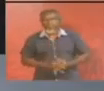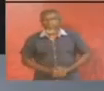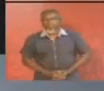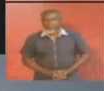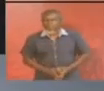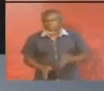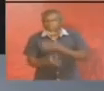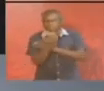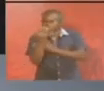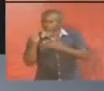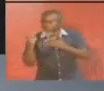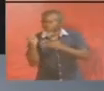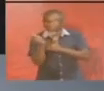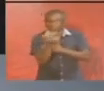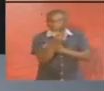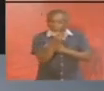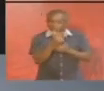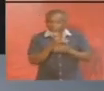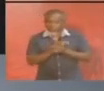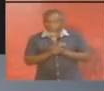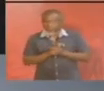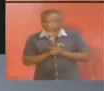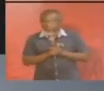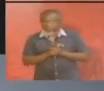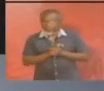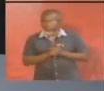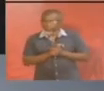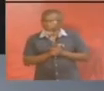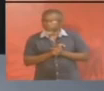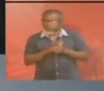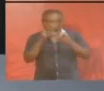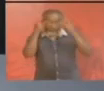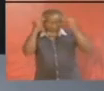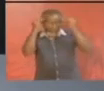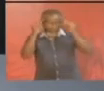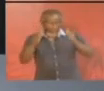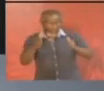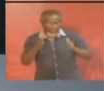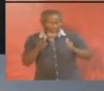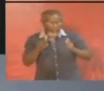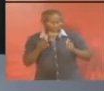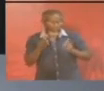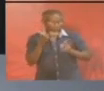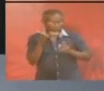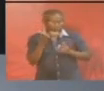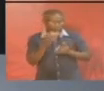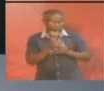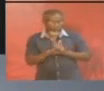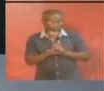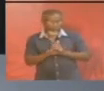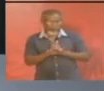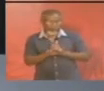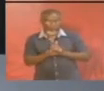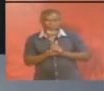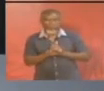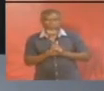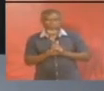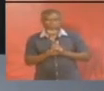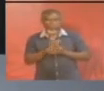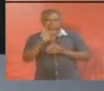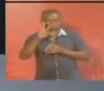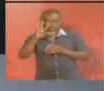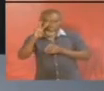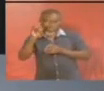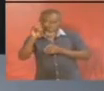Good morning, everyone. Kimberly D'Souza from TTT News. Minister, my questions are for you, so I'll go really, really quickly. Of the